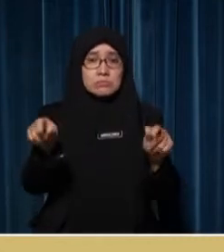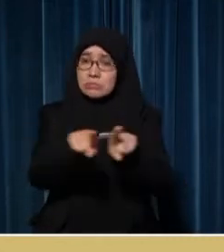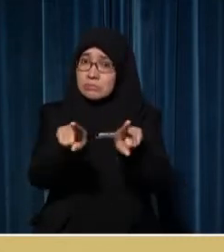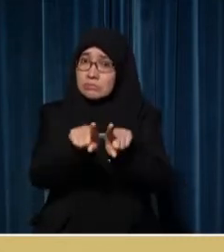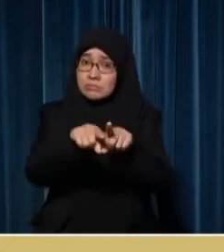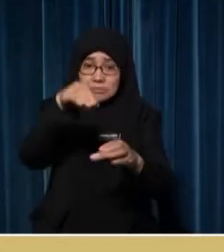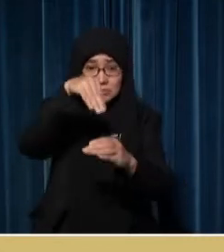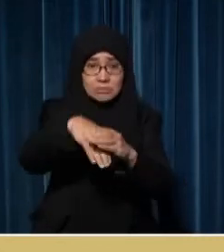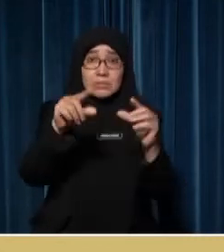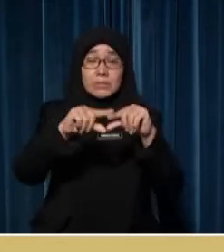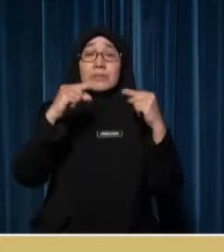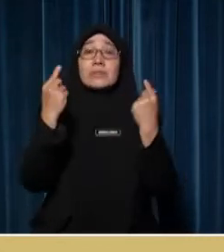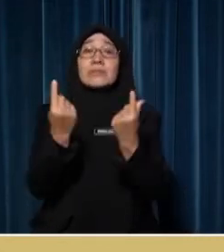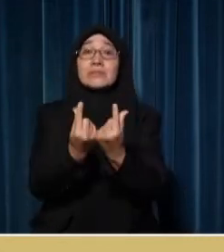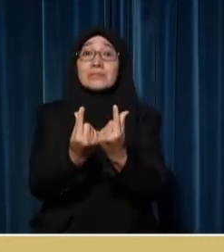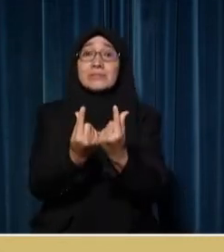What does this mean?